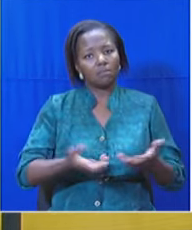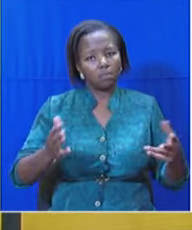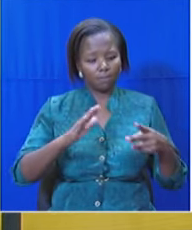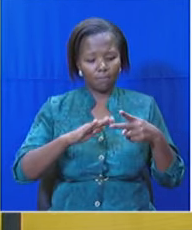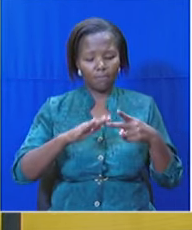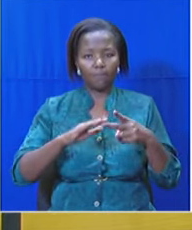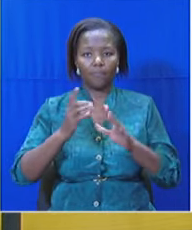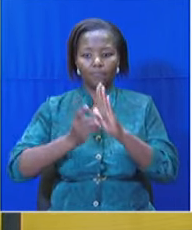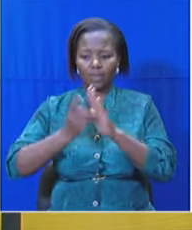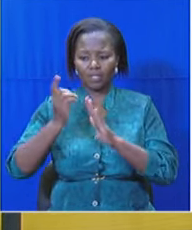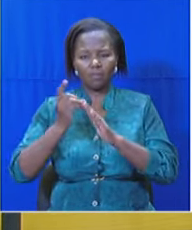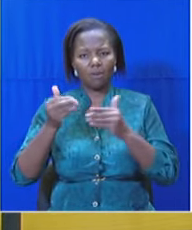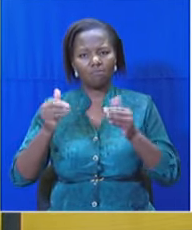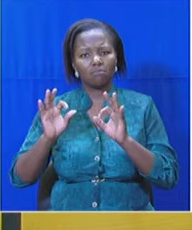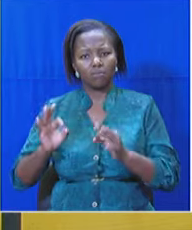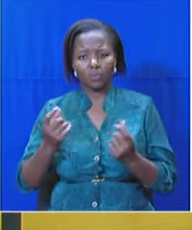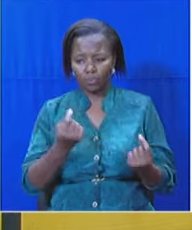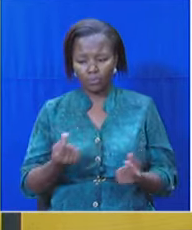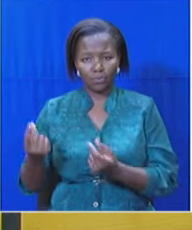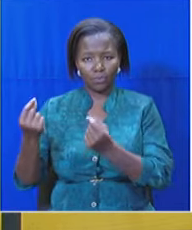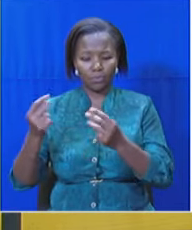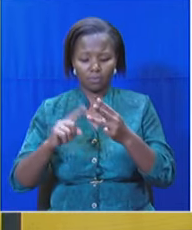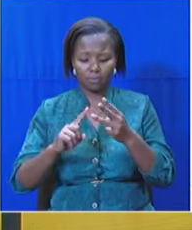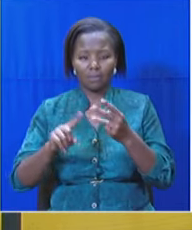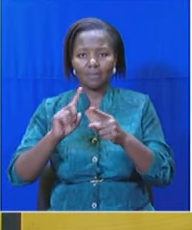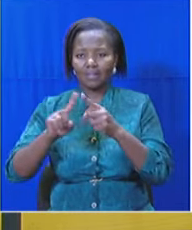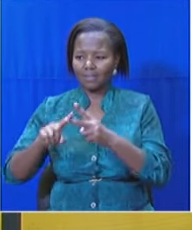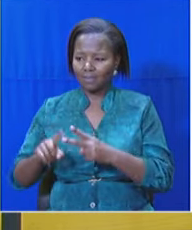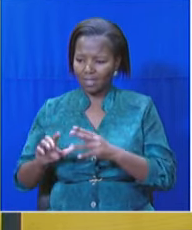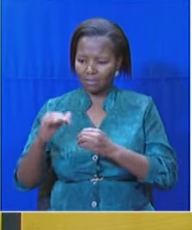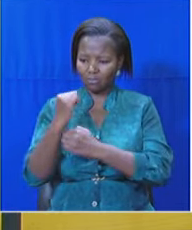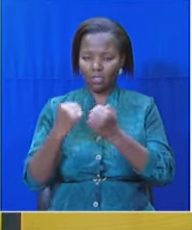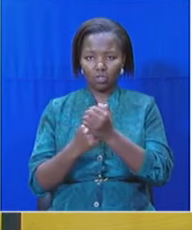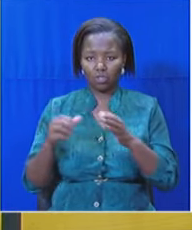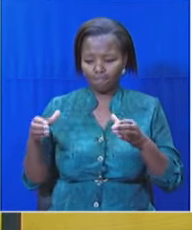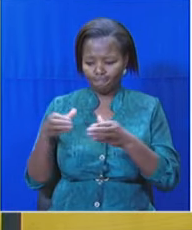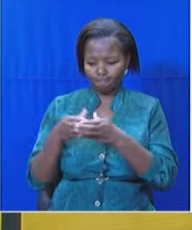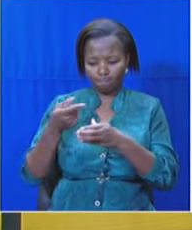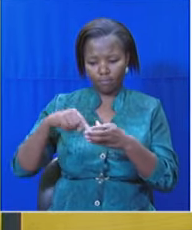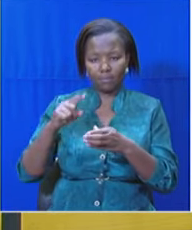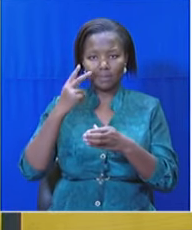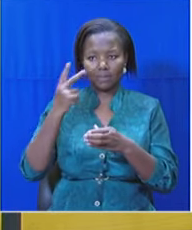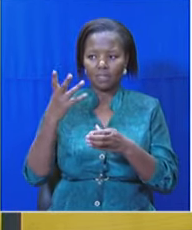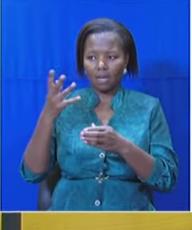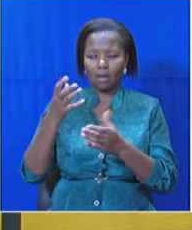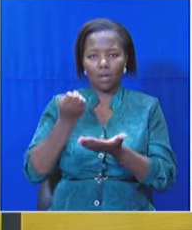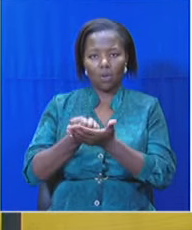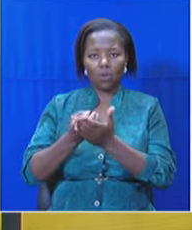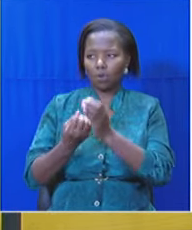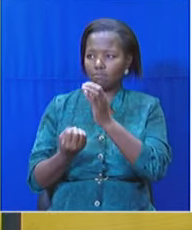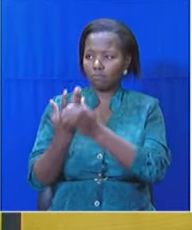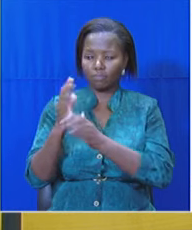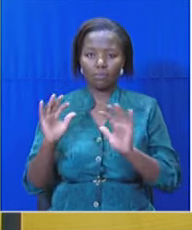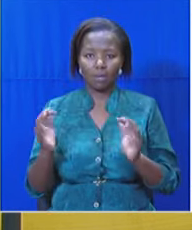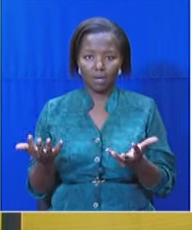of appropriate infrastructure and consultation with relevant stakeholders for use by owners to advance their economic goals.